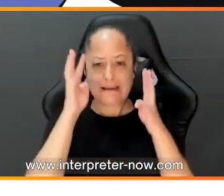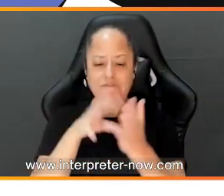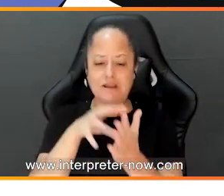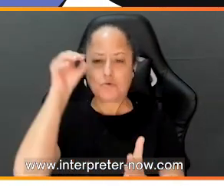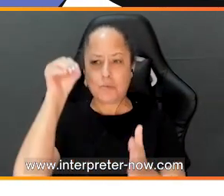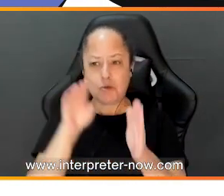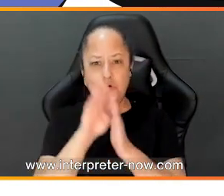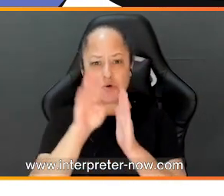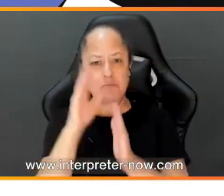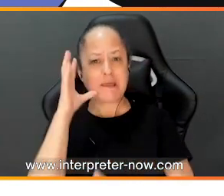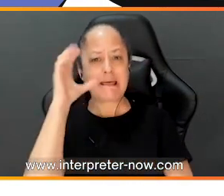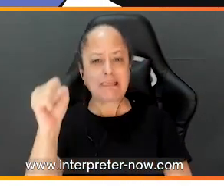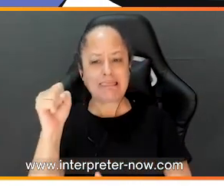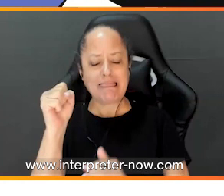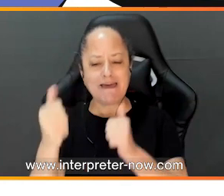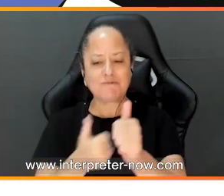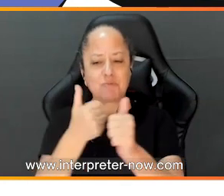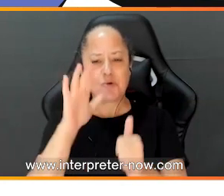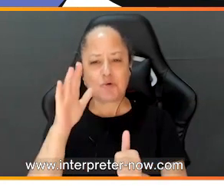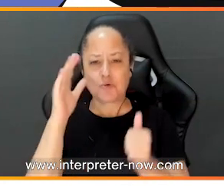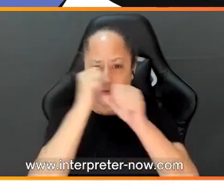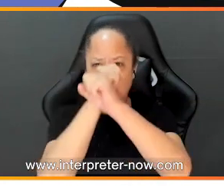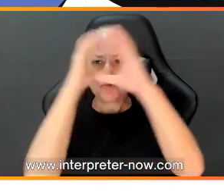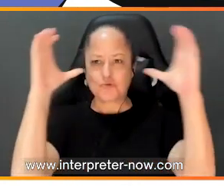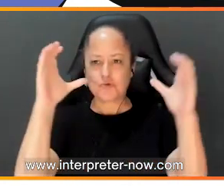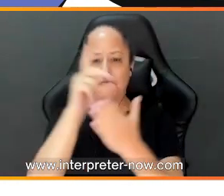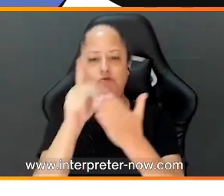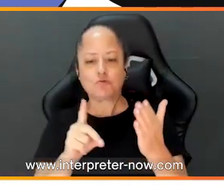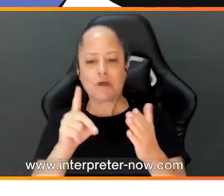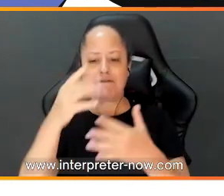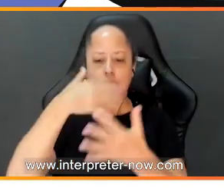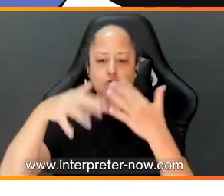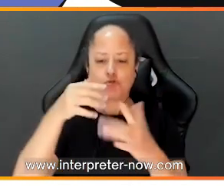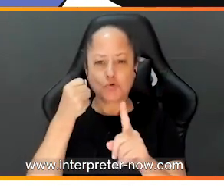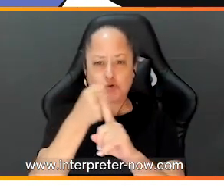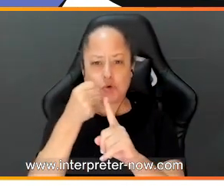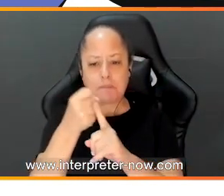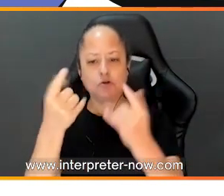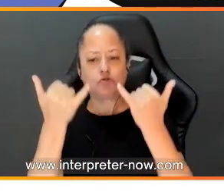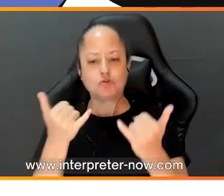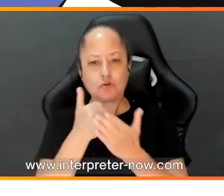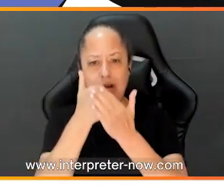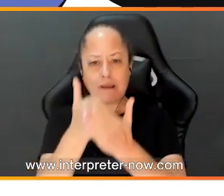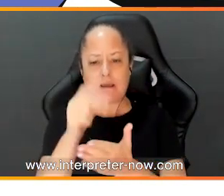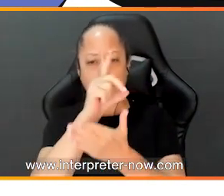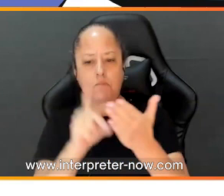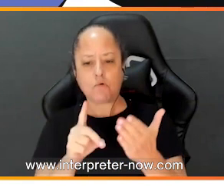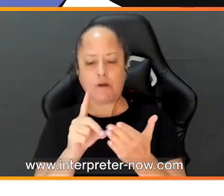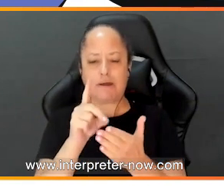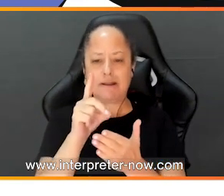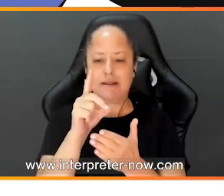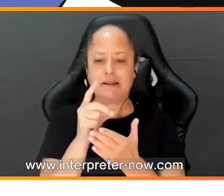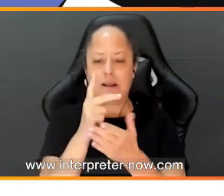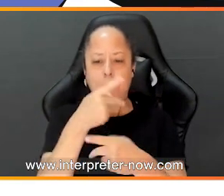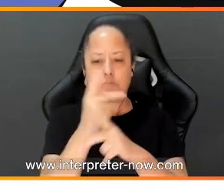development and left to pursue her dreams of designing for social impact. So she currently helps product